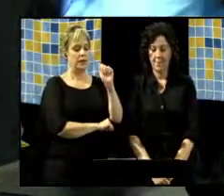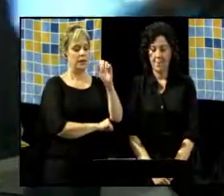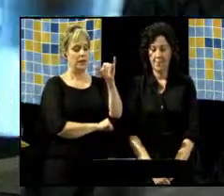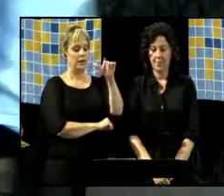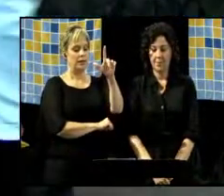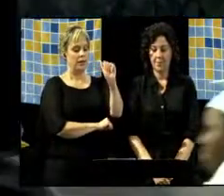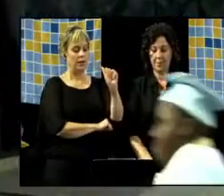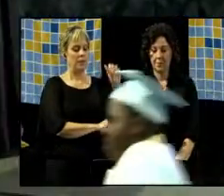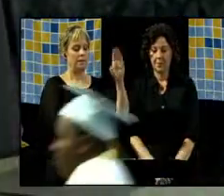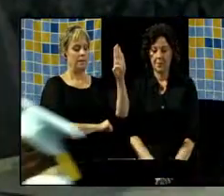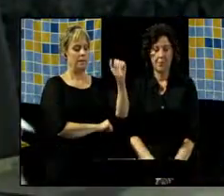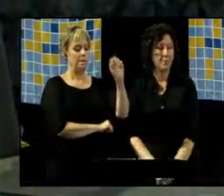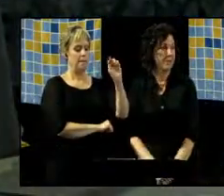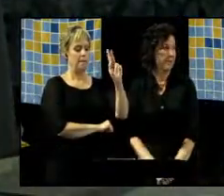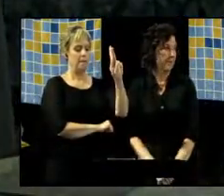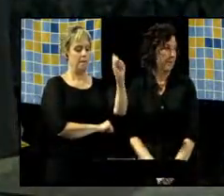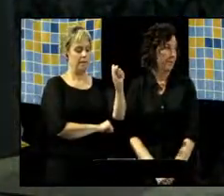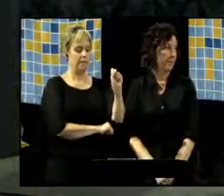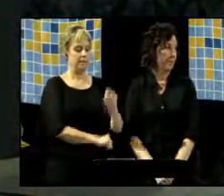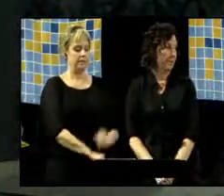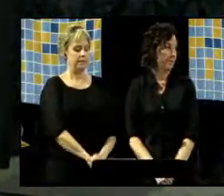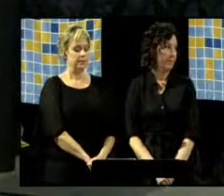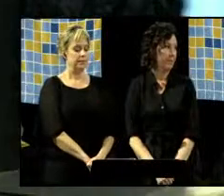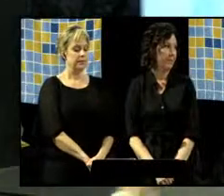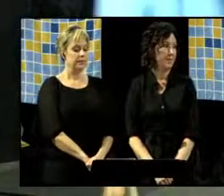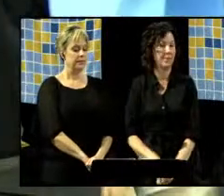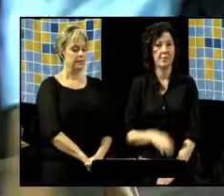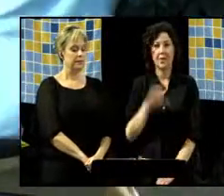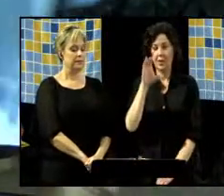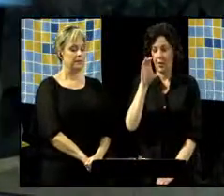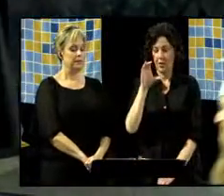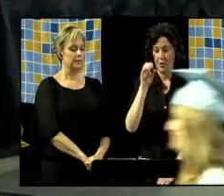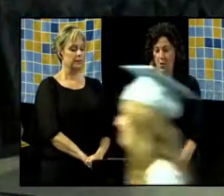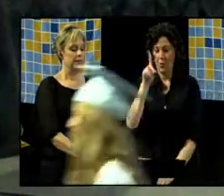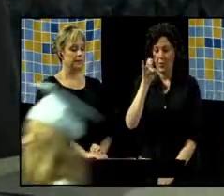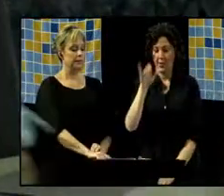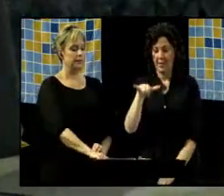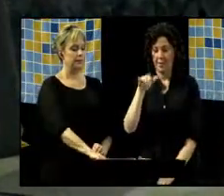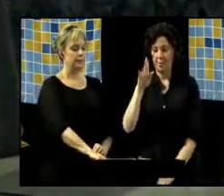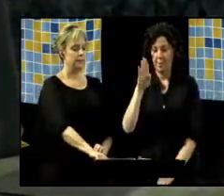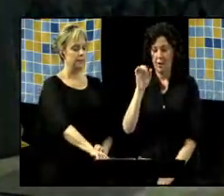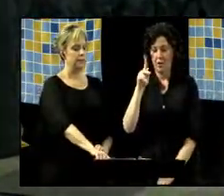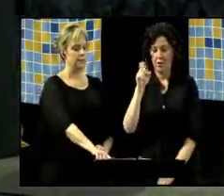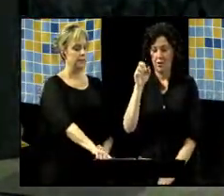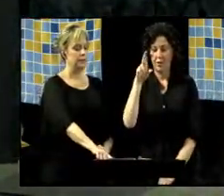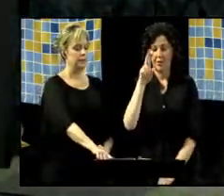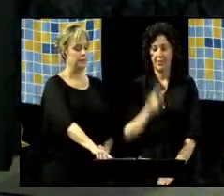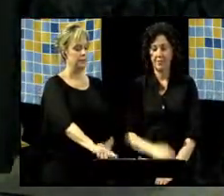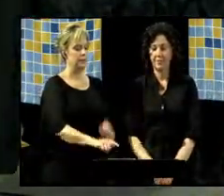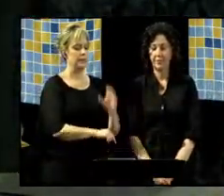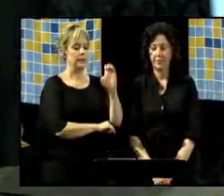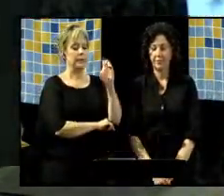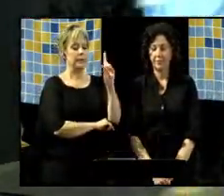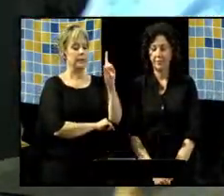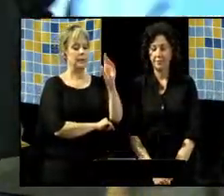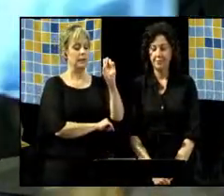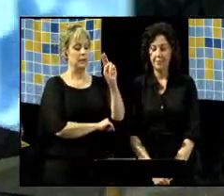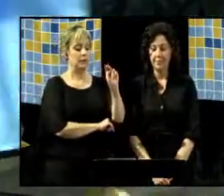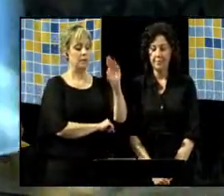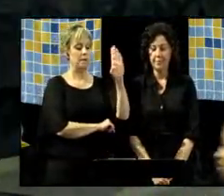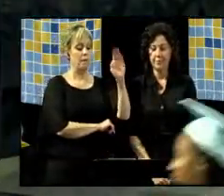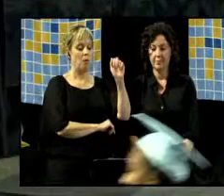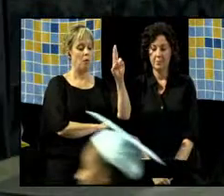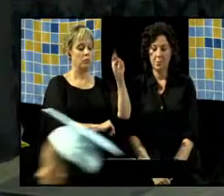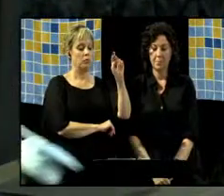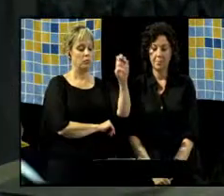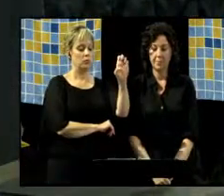Nikayla Shijay Banks, Cody Keith Barker, Eden Gloria